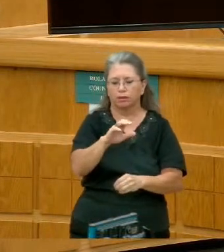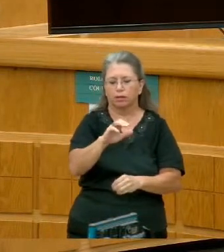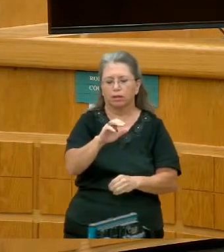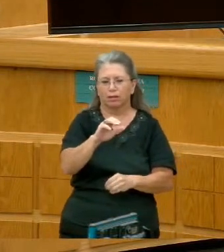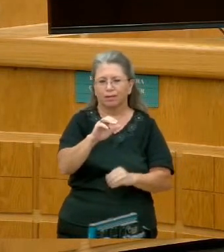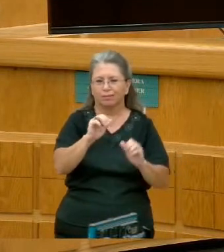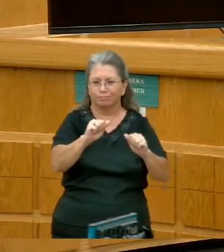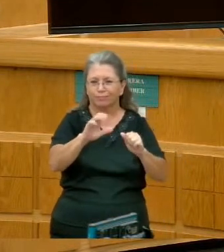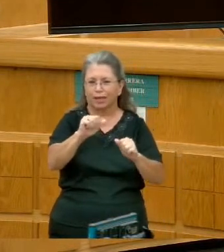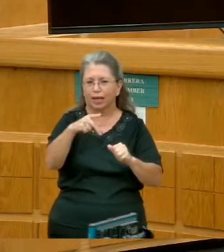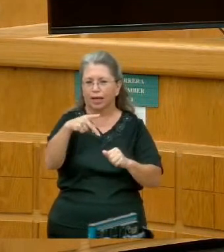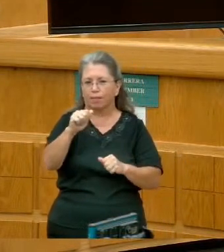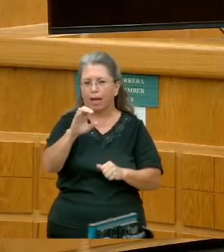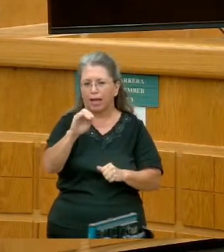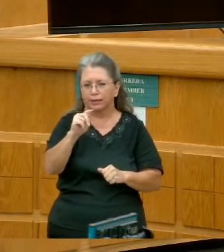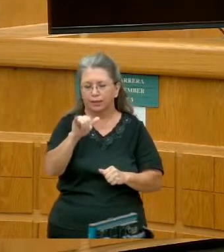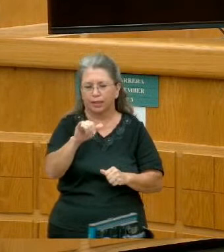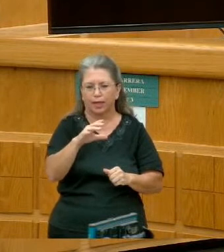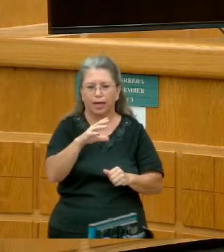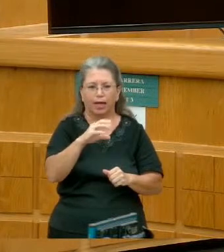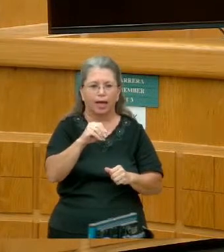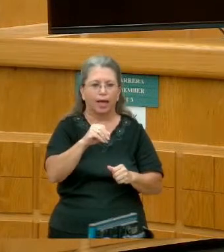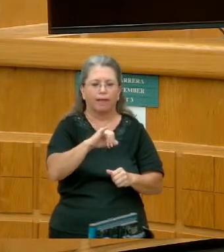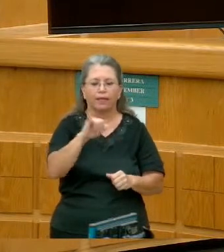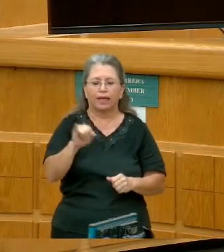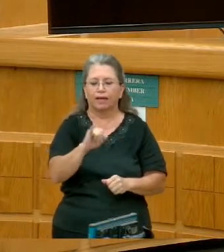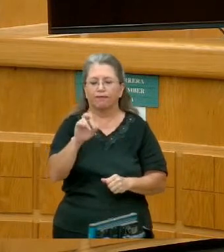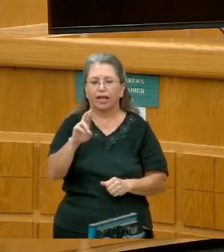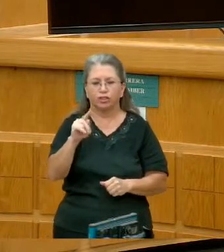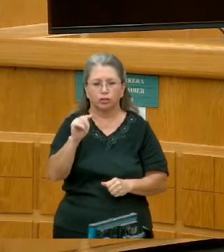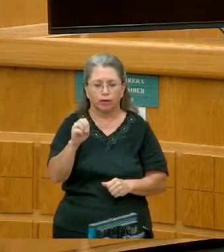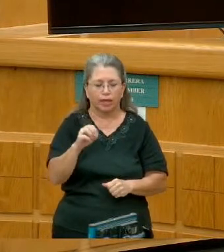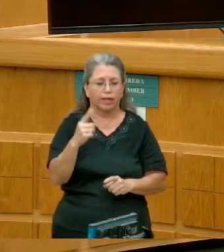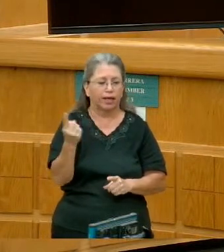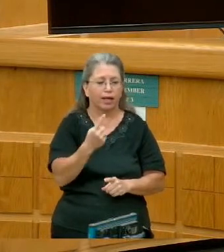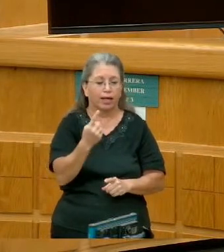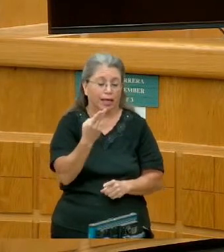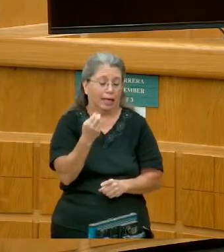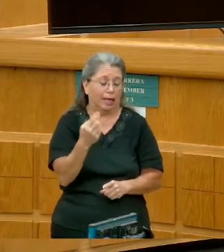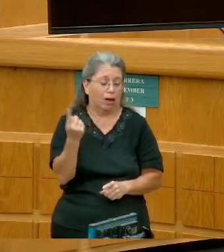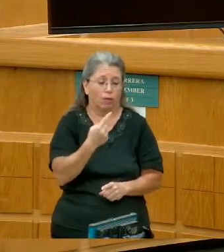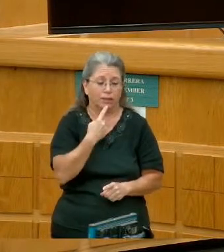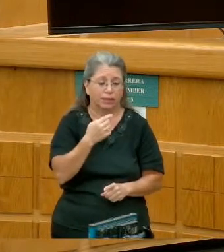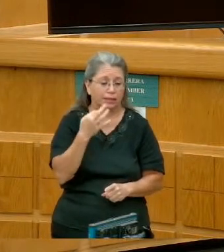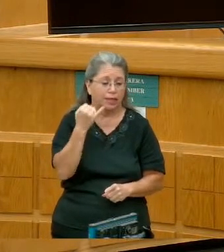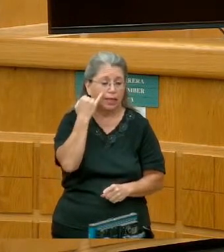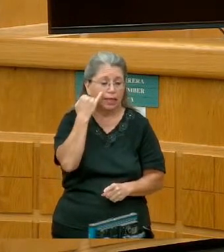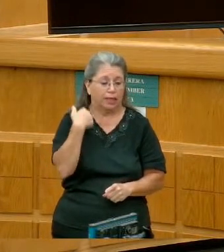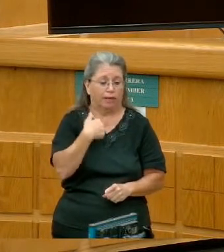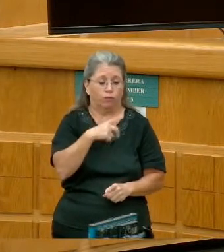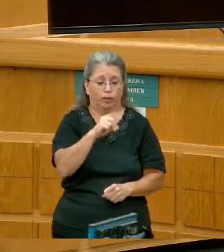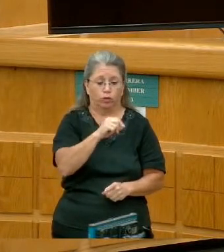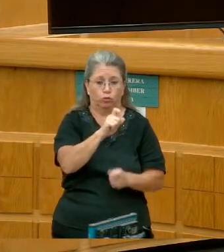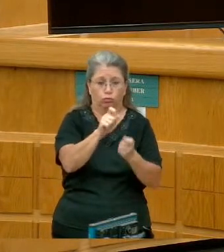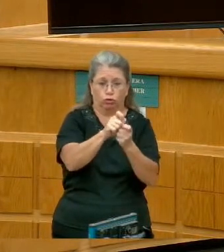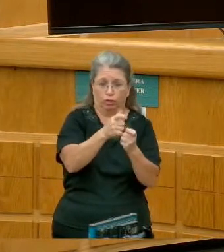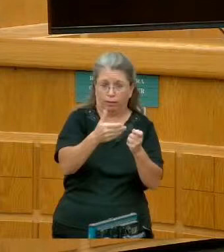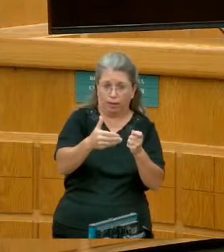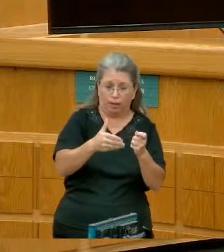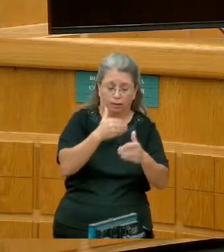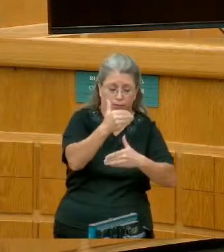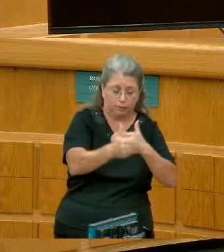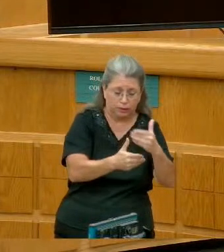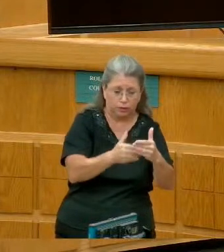rate. And how if we do certain things, he's always telling us, like social distancing and mask wearing, how we